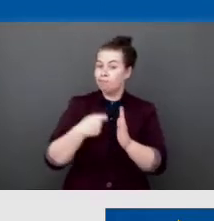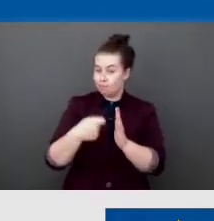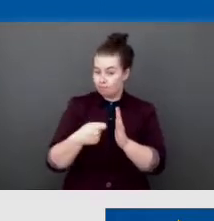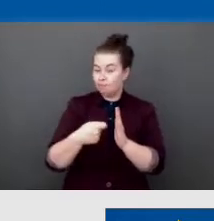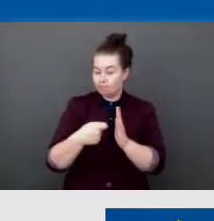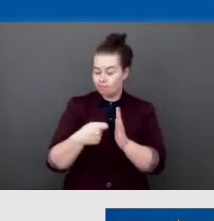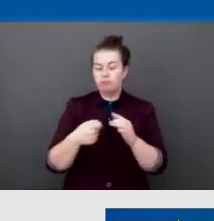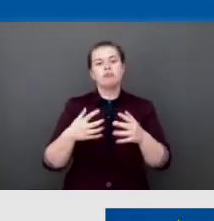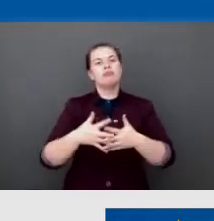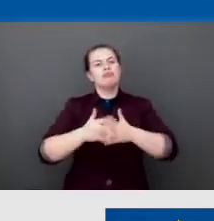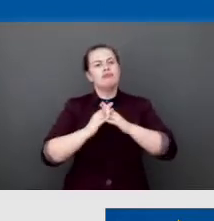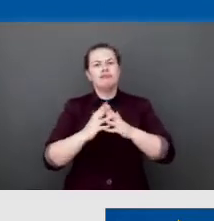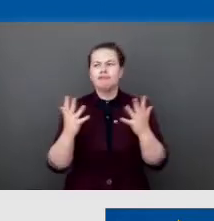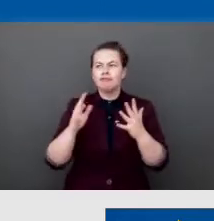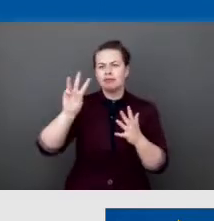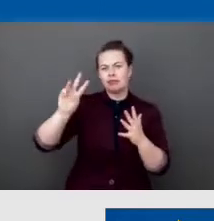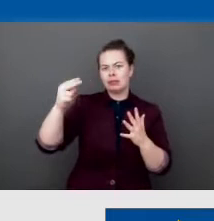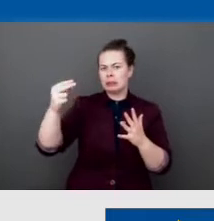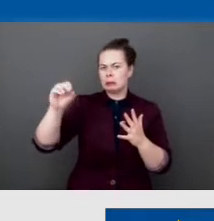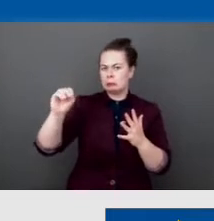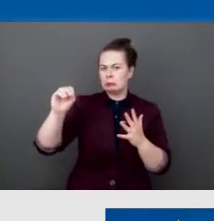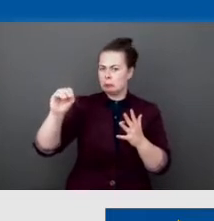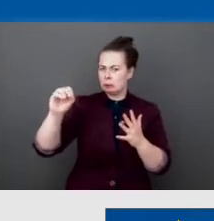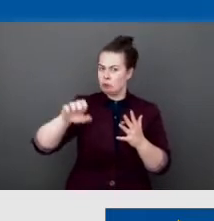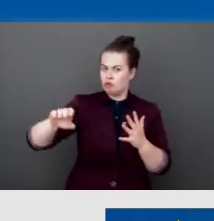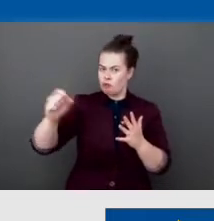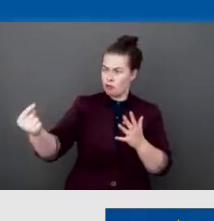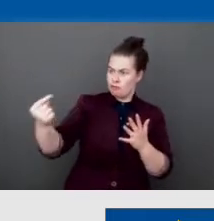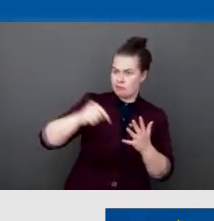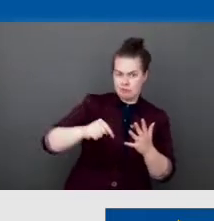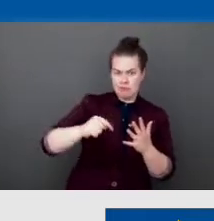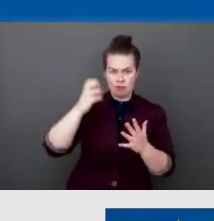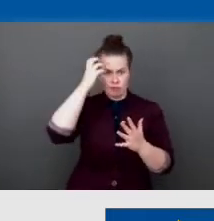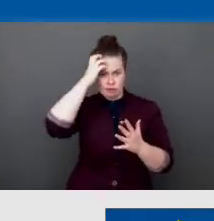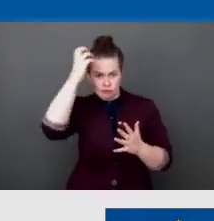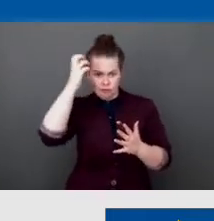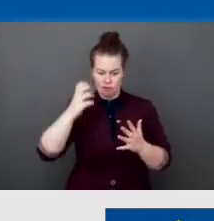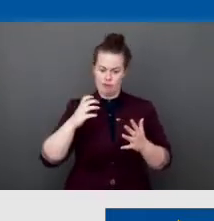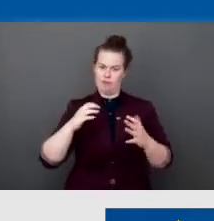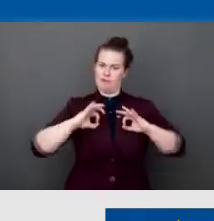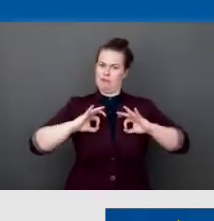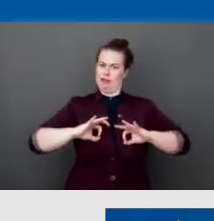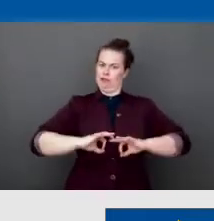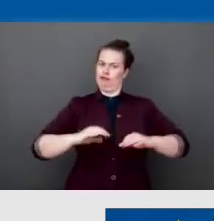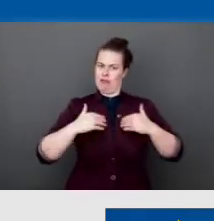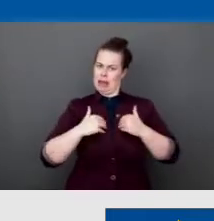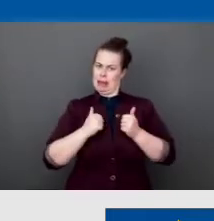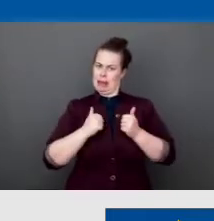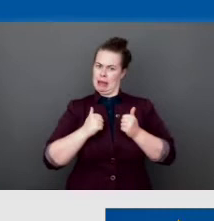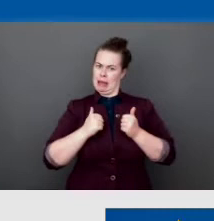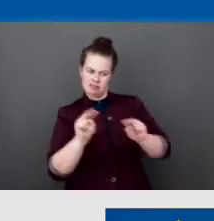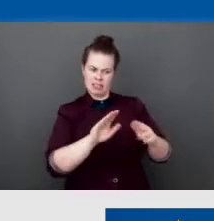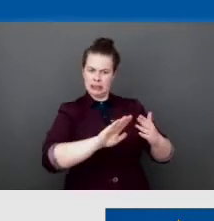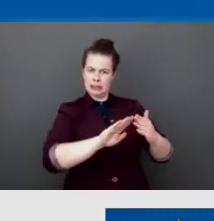Larissa. Experts from WHO Europe and the Greek Ministry of Health discussed the piloting of integrated